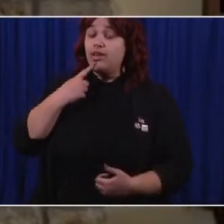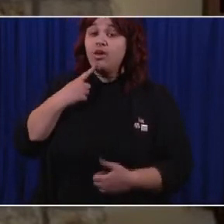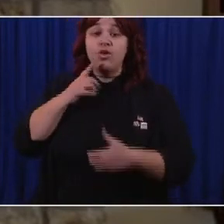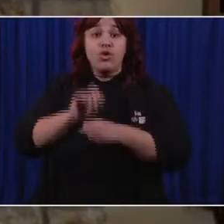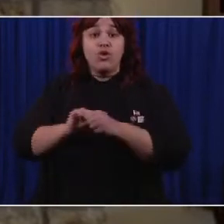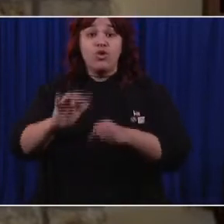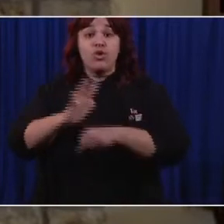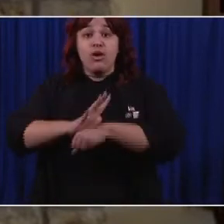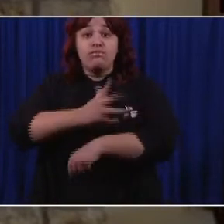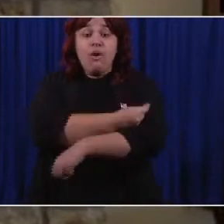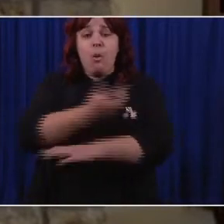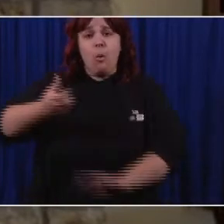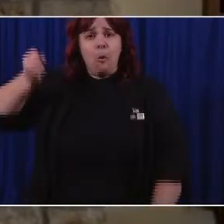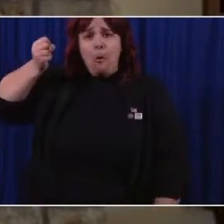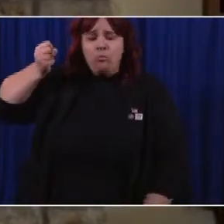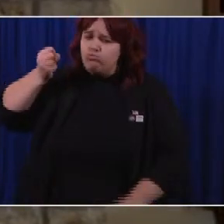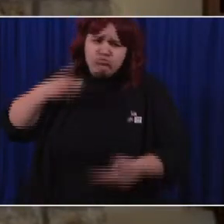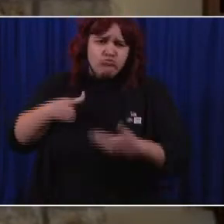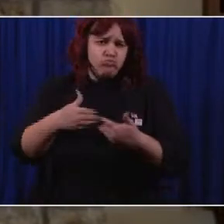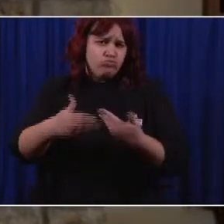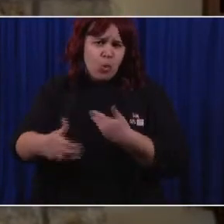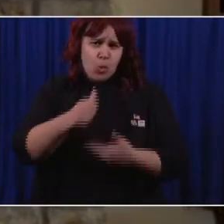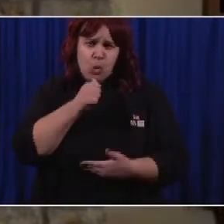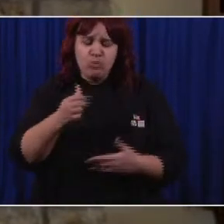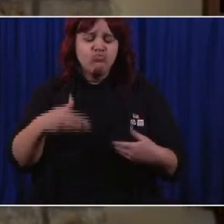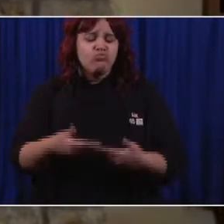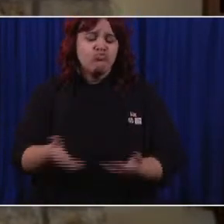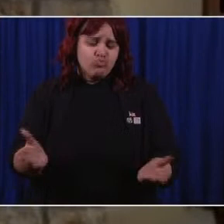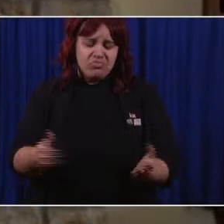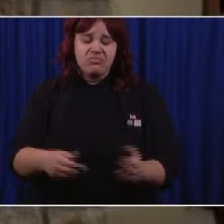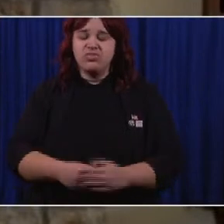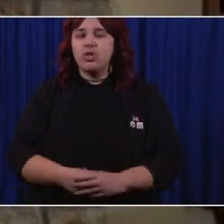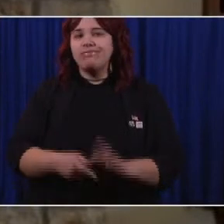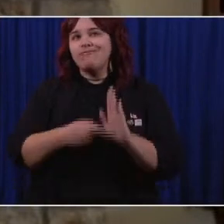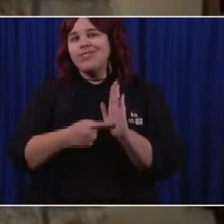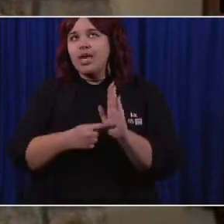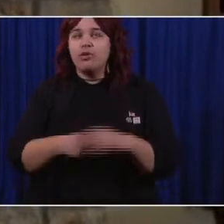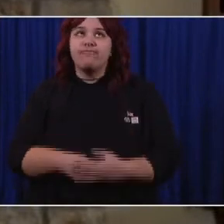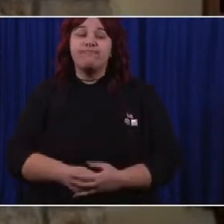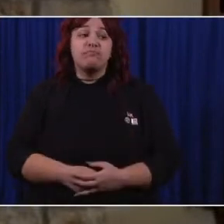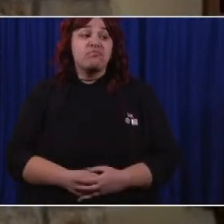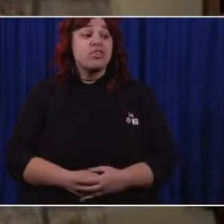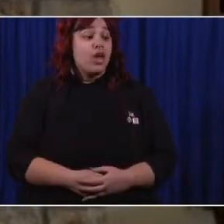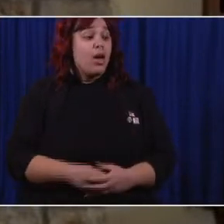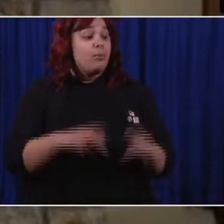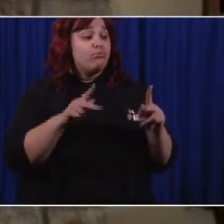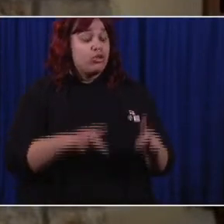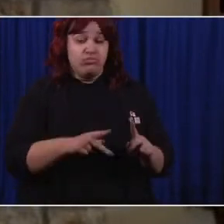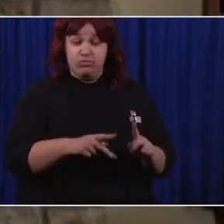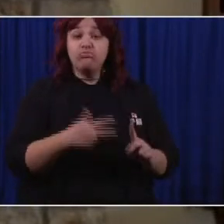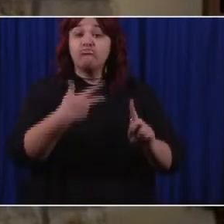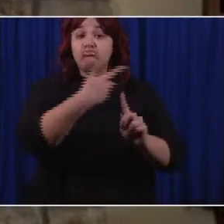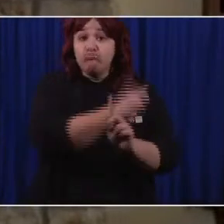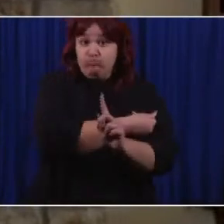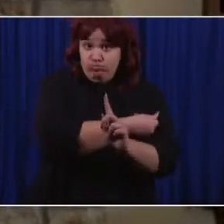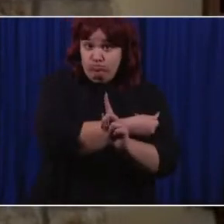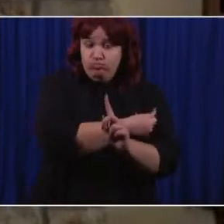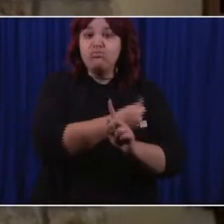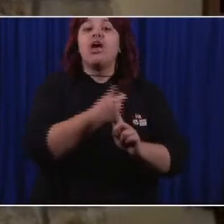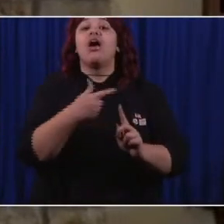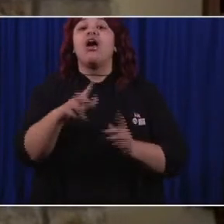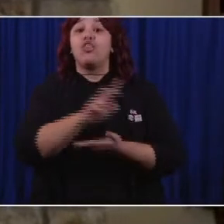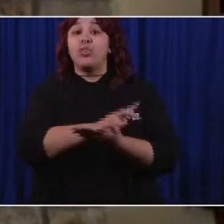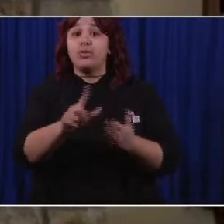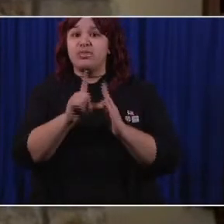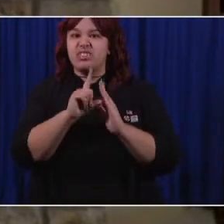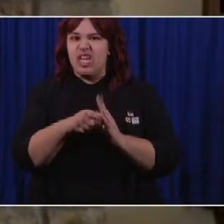vaccine, I'm wondering, let's say someone gets the first dose and then 3 weeks later the second dose isn't available for some